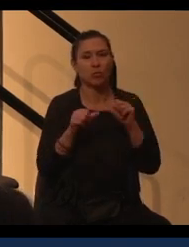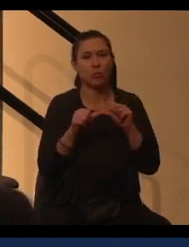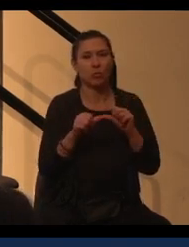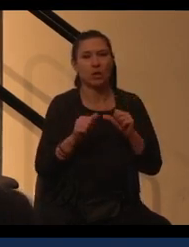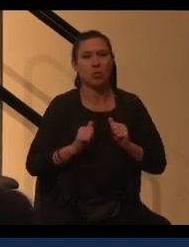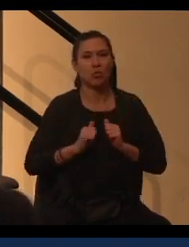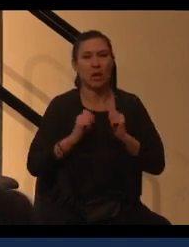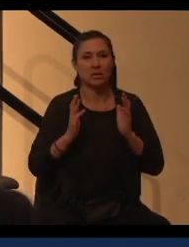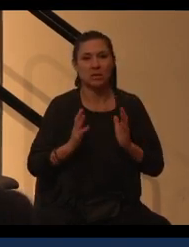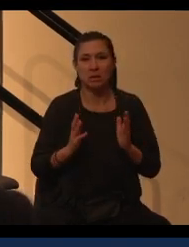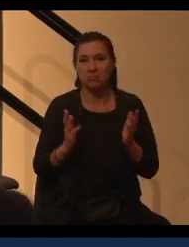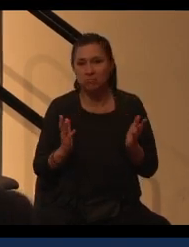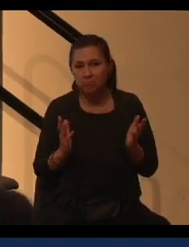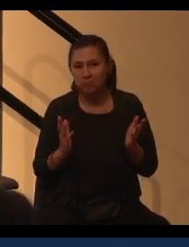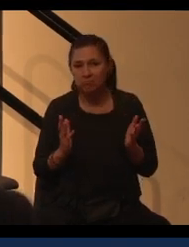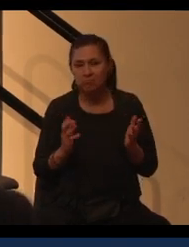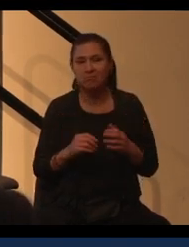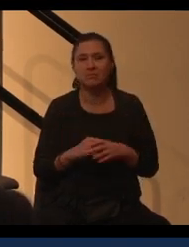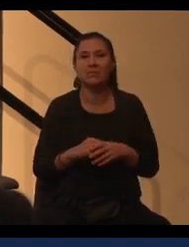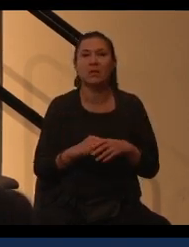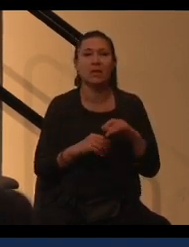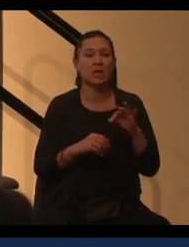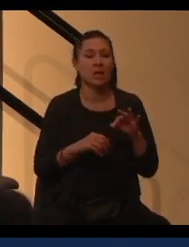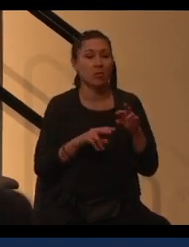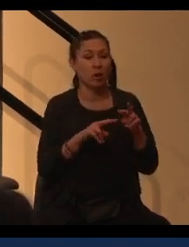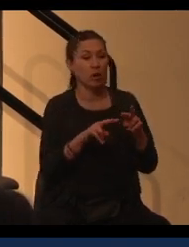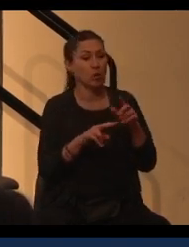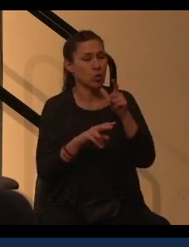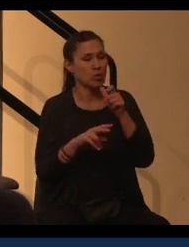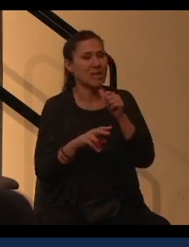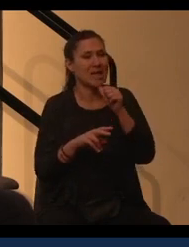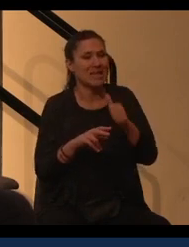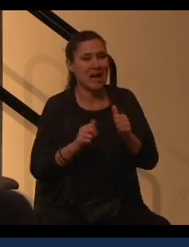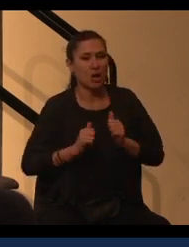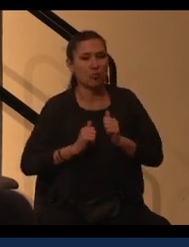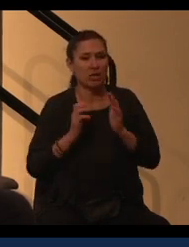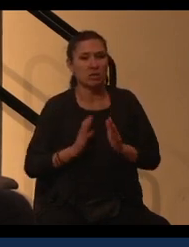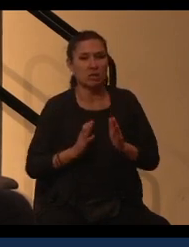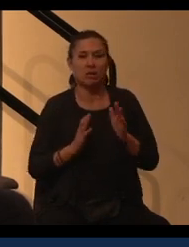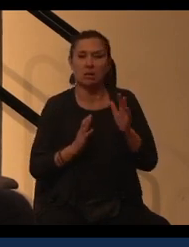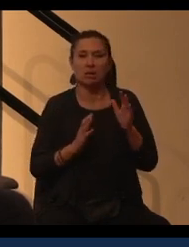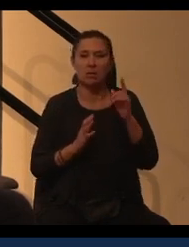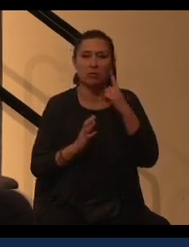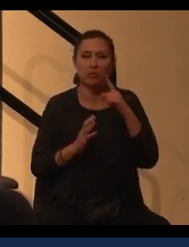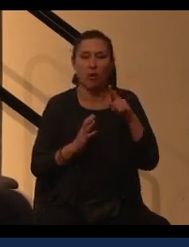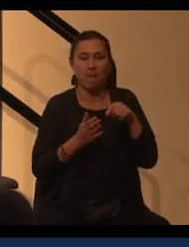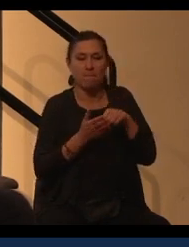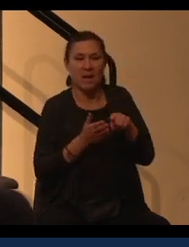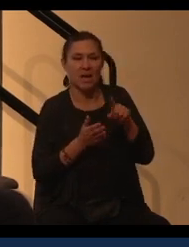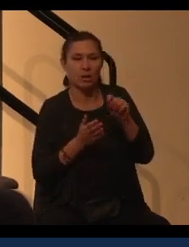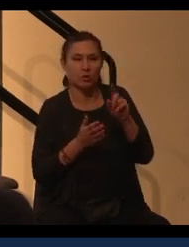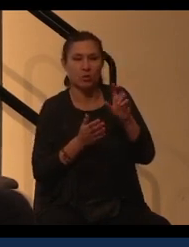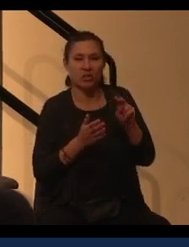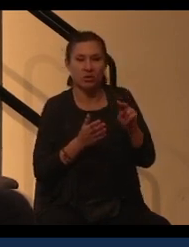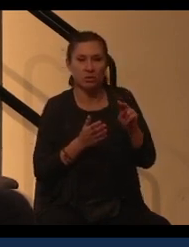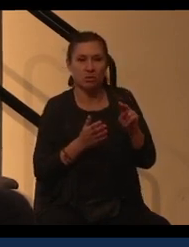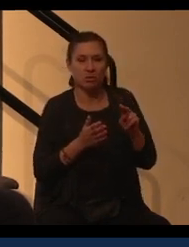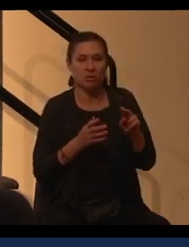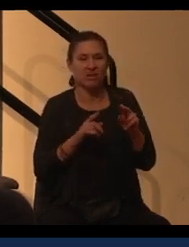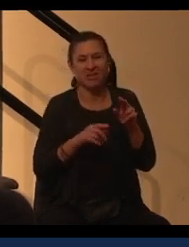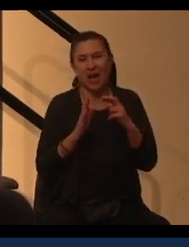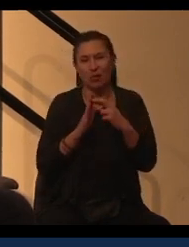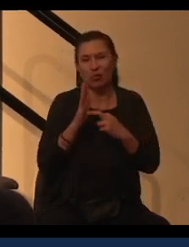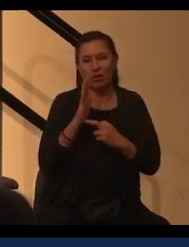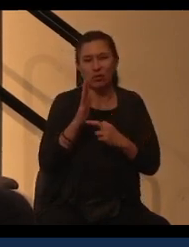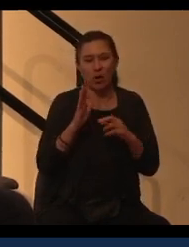And in terms of if you're looking at non-resident for tuition purposes, on our registrar's website,